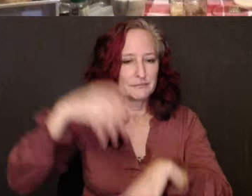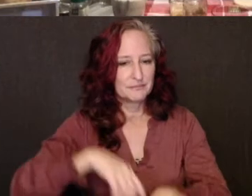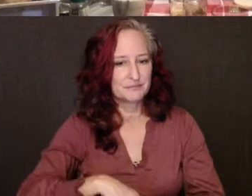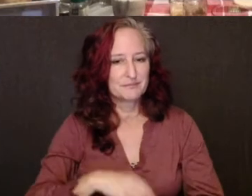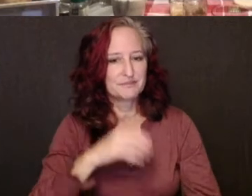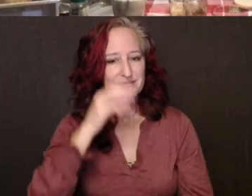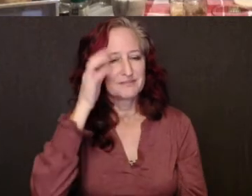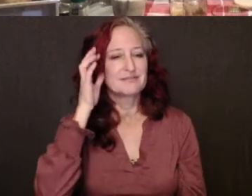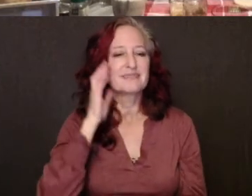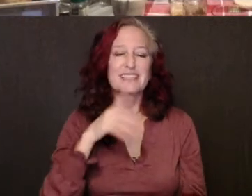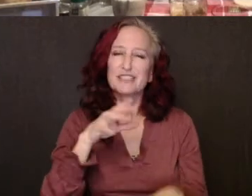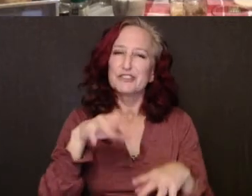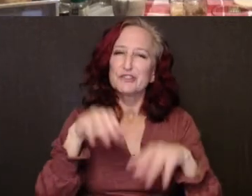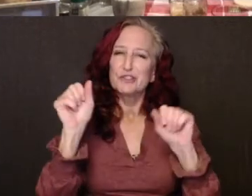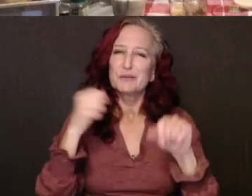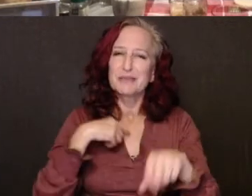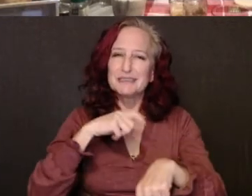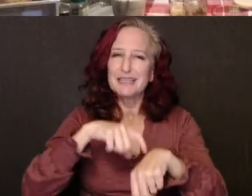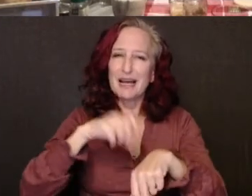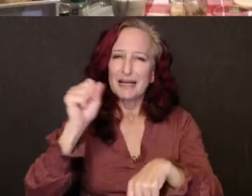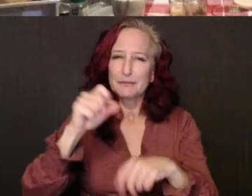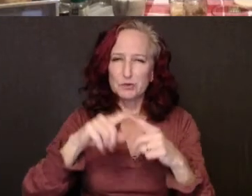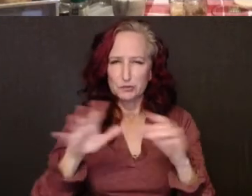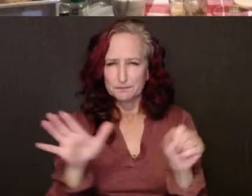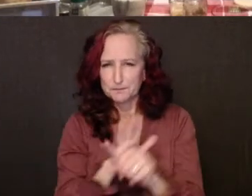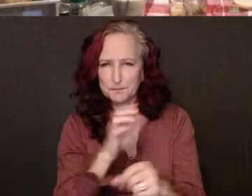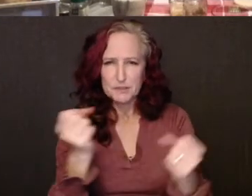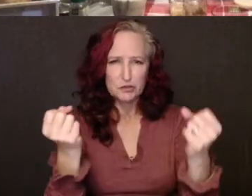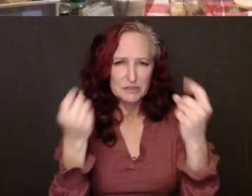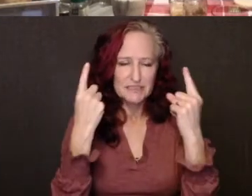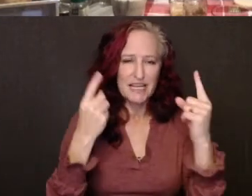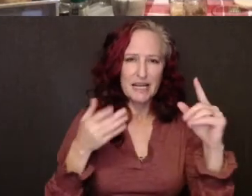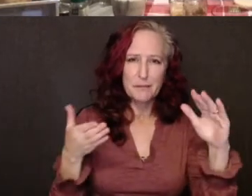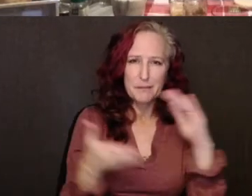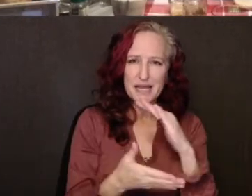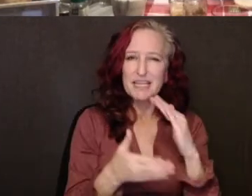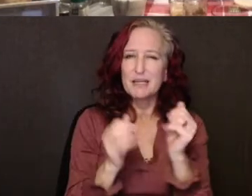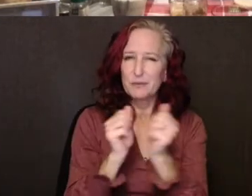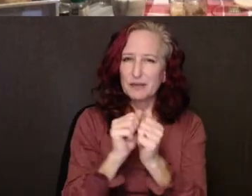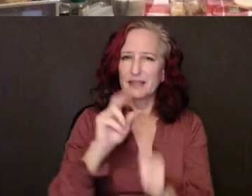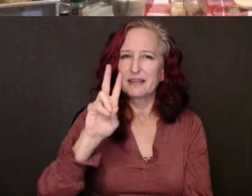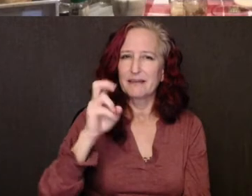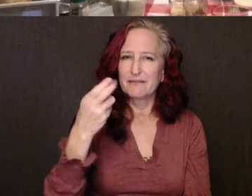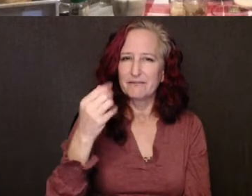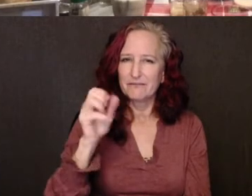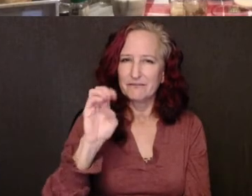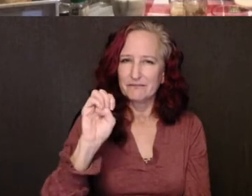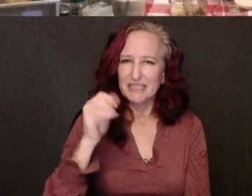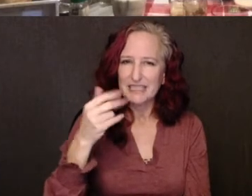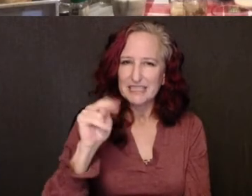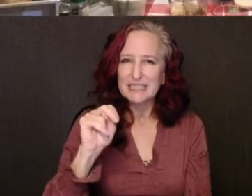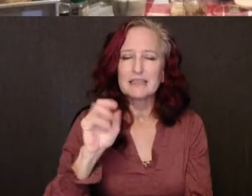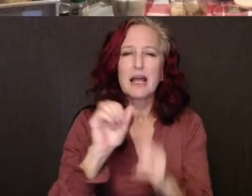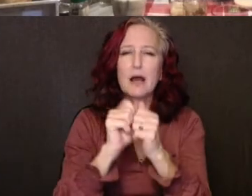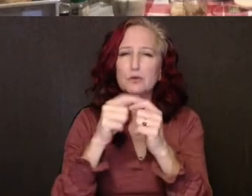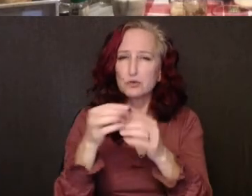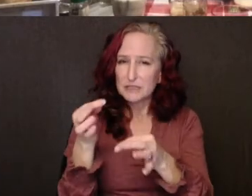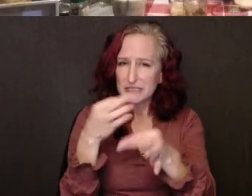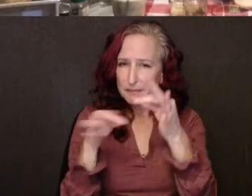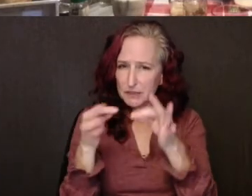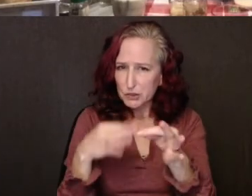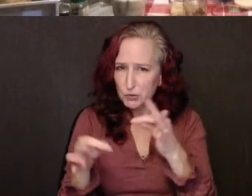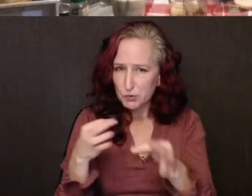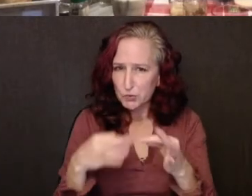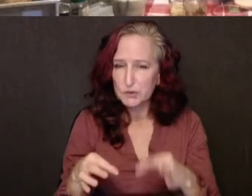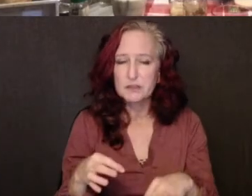cook, that's kind of more of my like stress-free time, because you can be like really creative and you don't have, it's not precise. But with